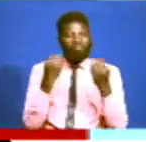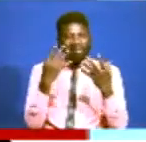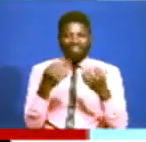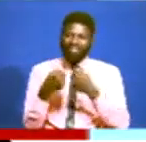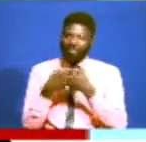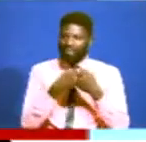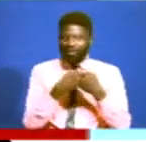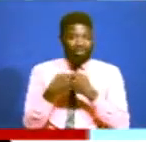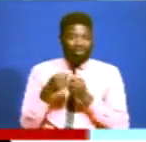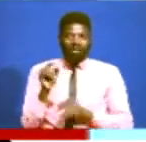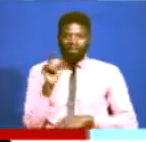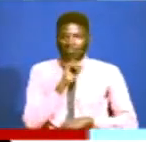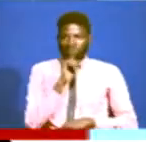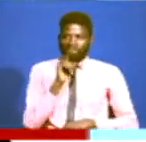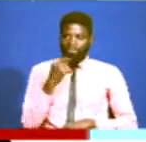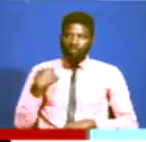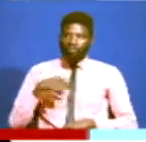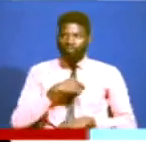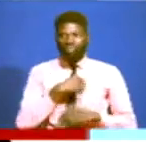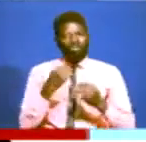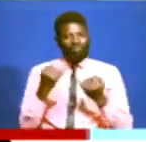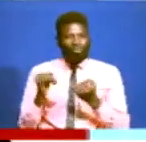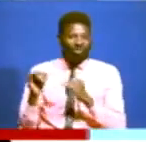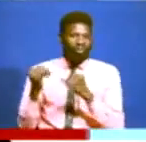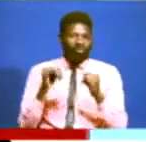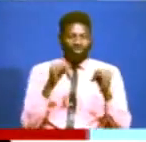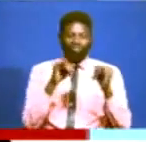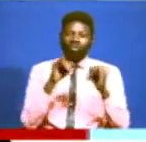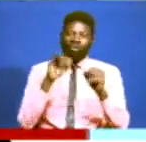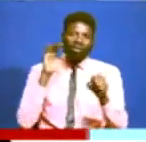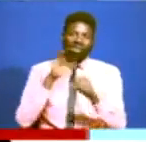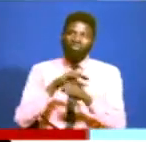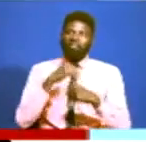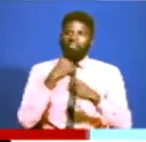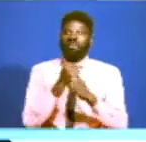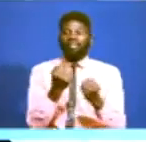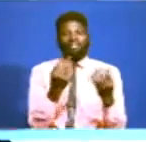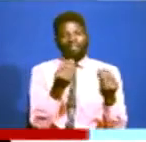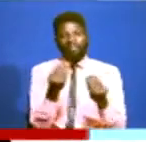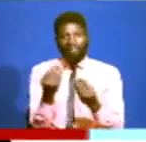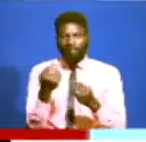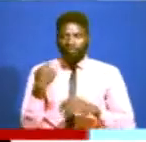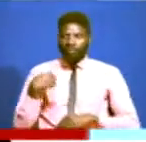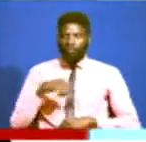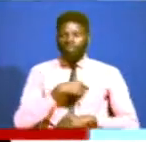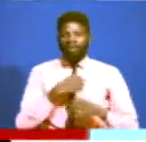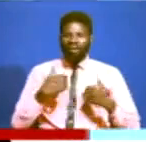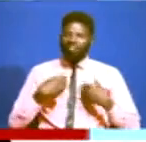And we have tried a lot to make it easier for you. We have brought in so many officers, trained